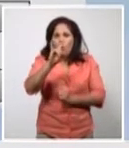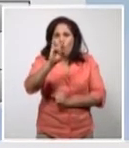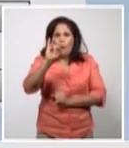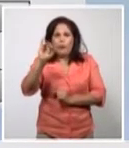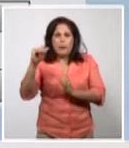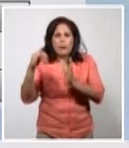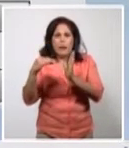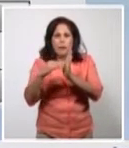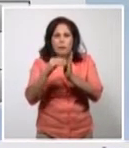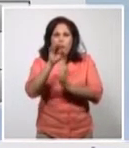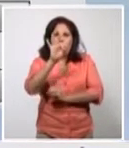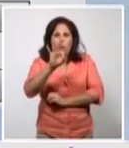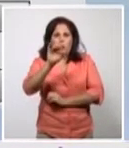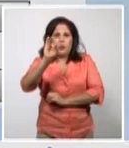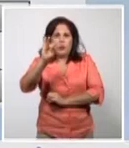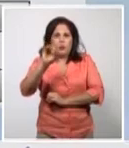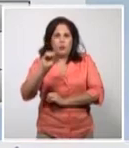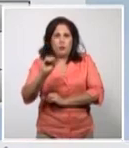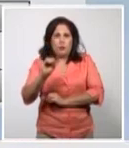96,871.